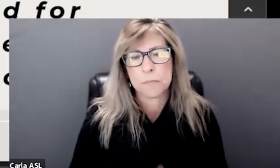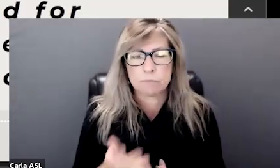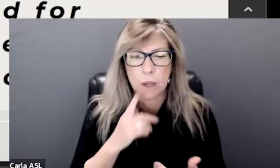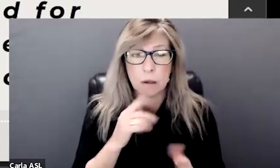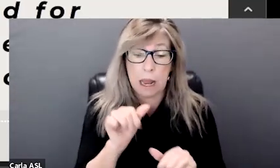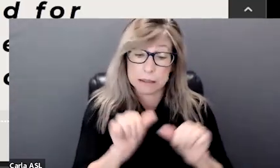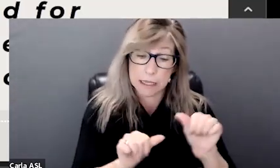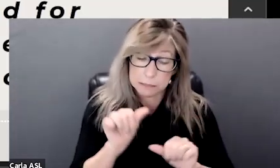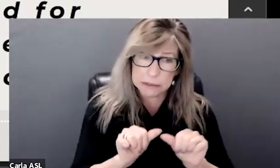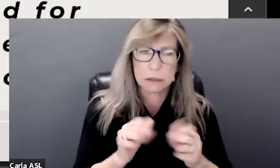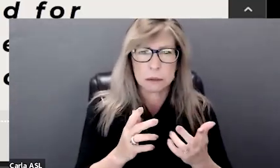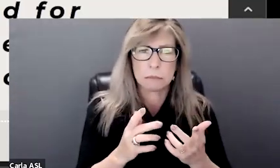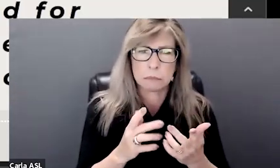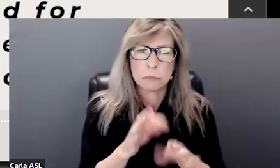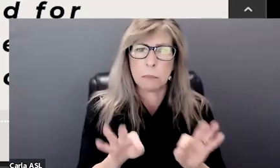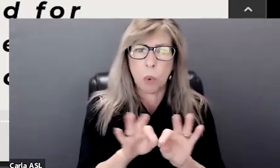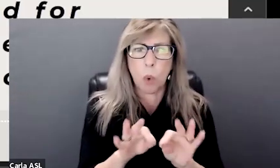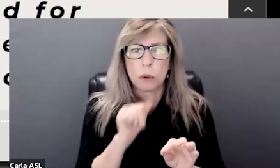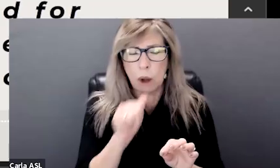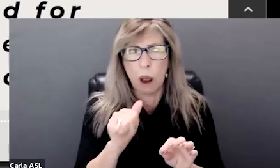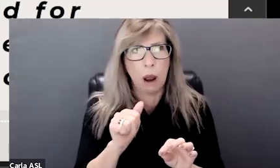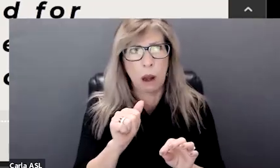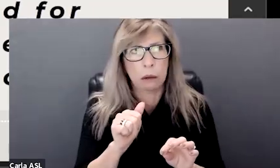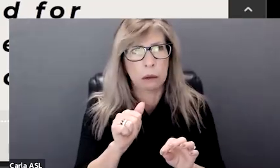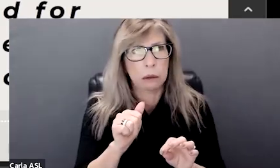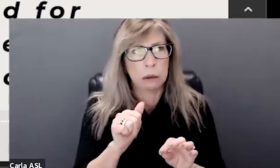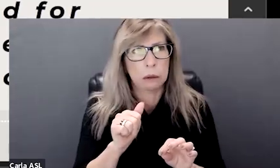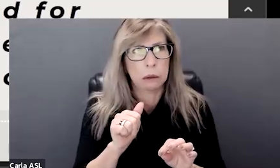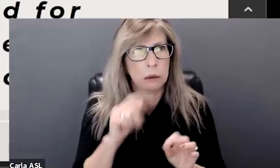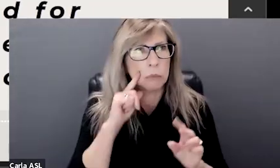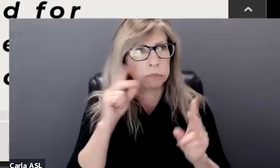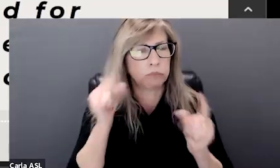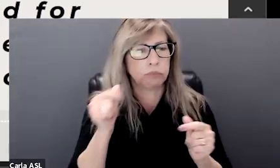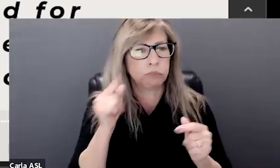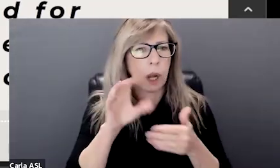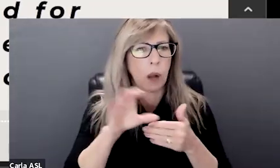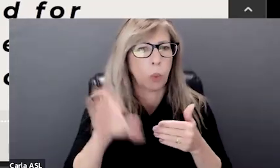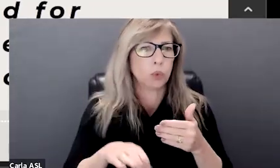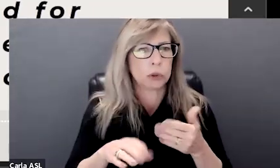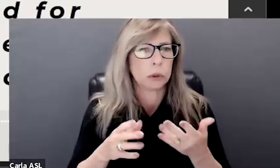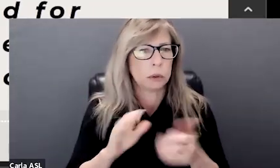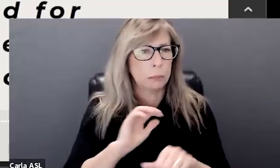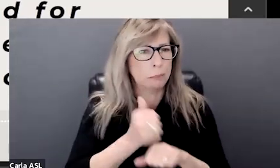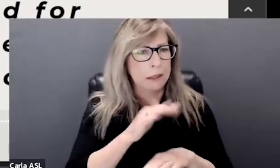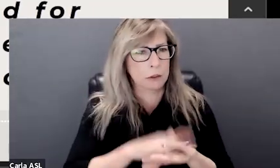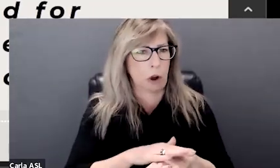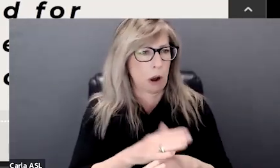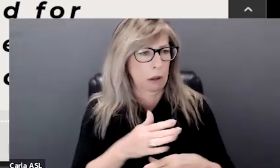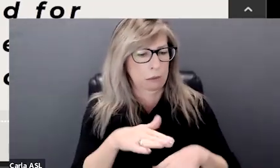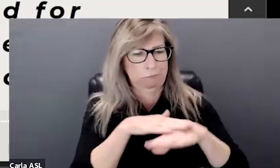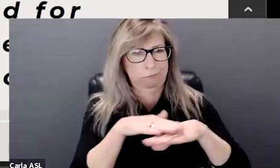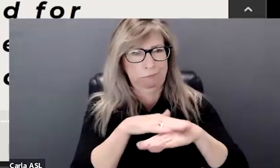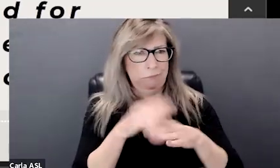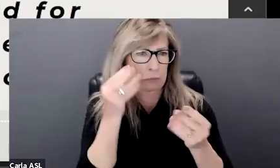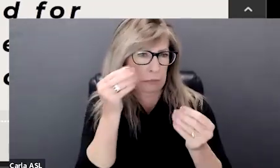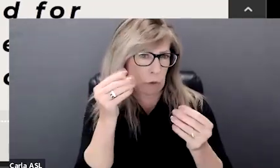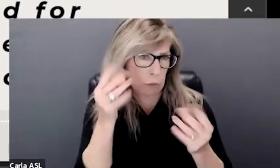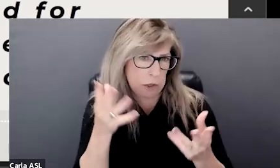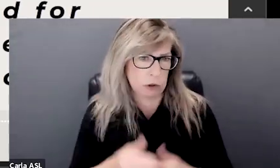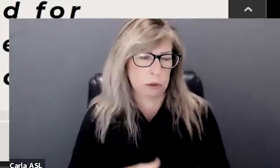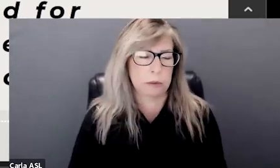and drawing conclusions from them. The scenario I'm going to offer to you right now is,